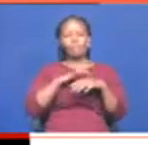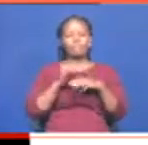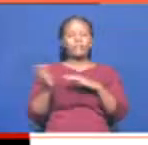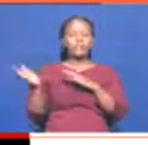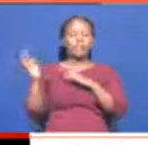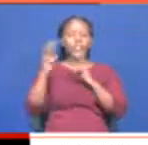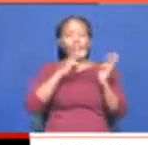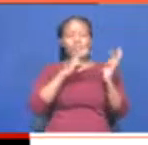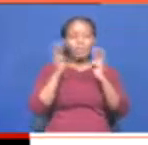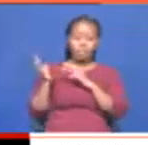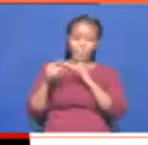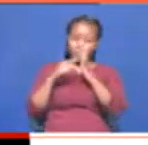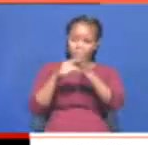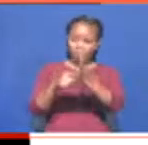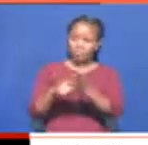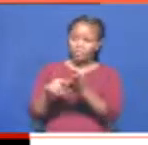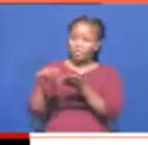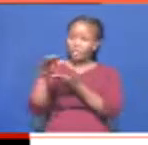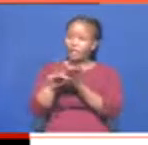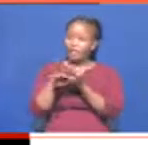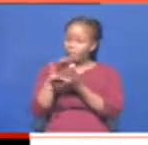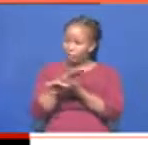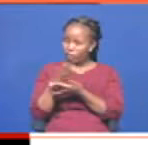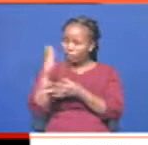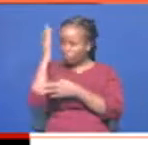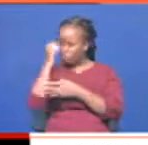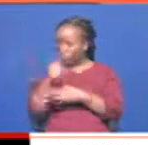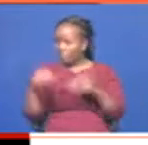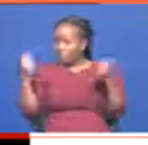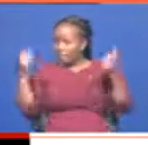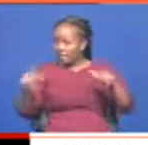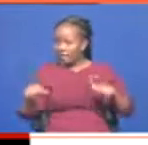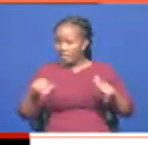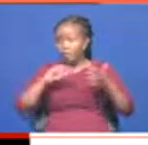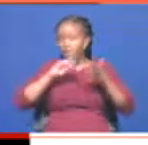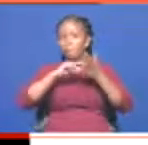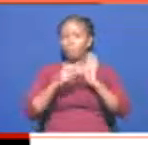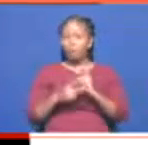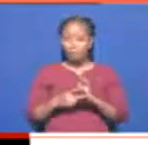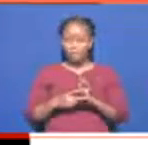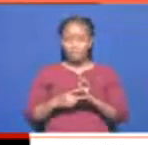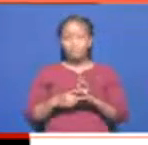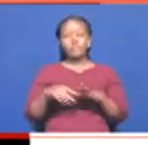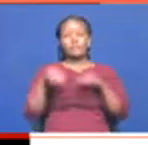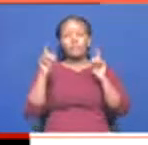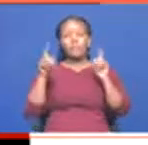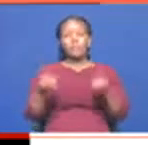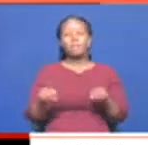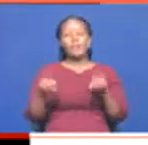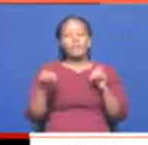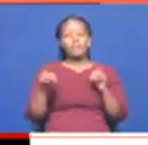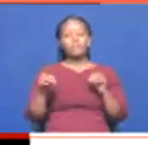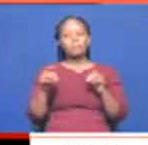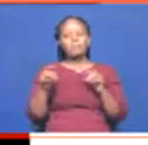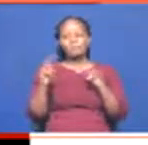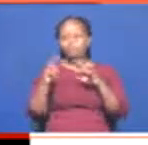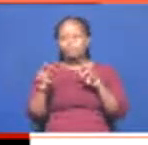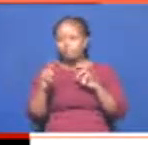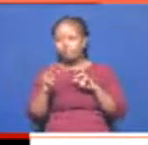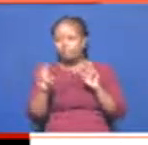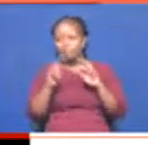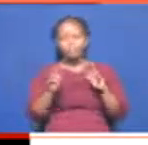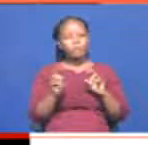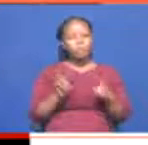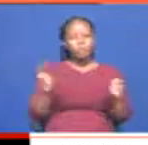especially the environment, because any project must be checked to see that the